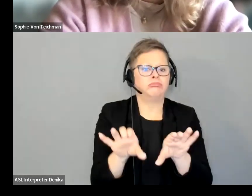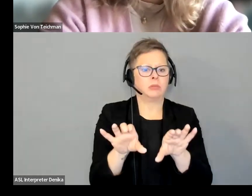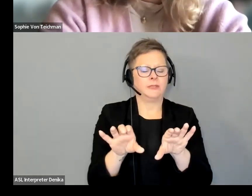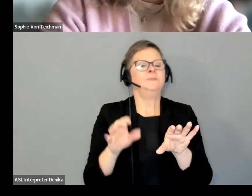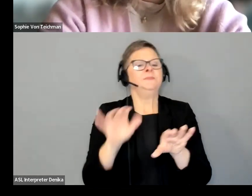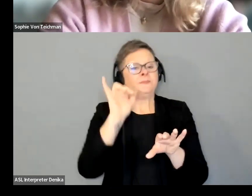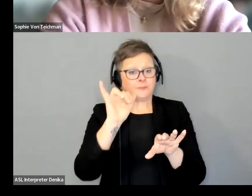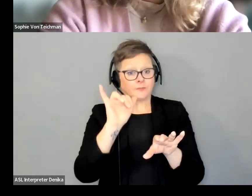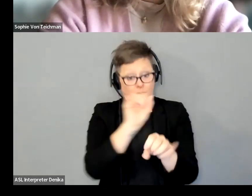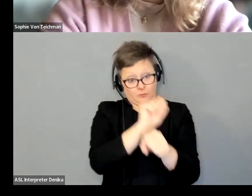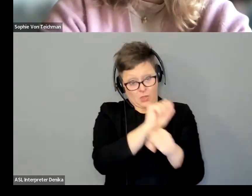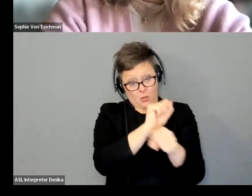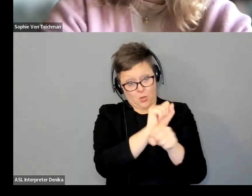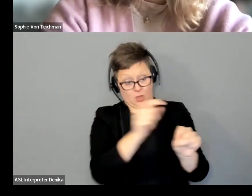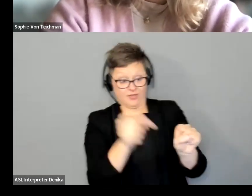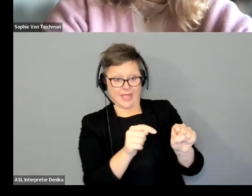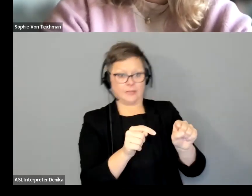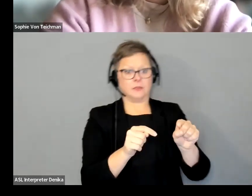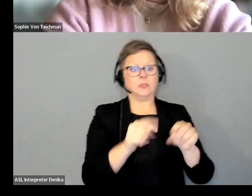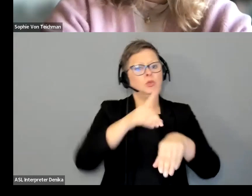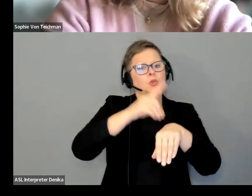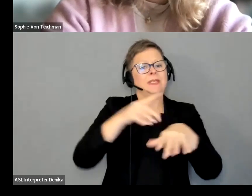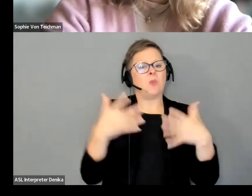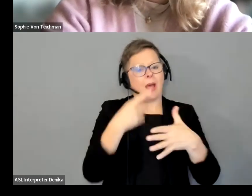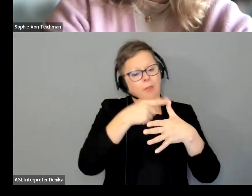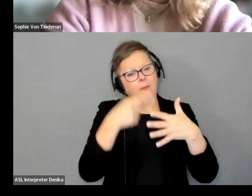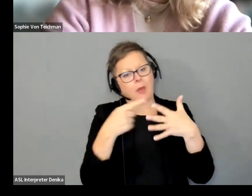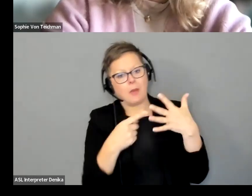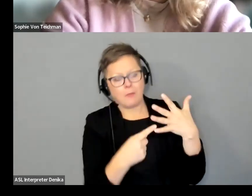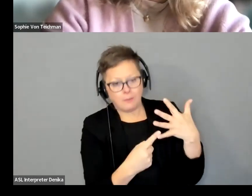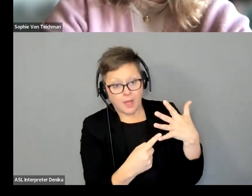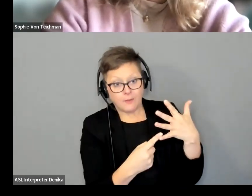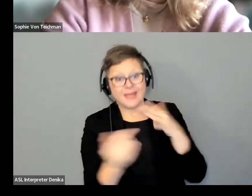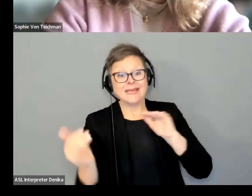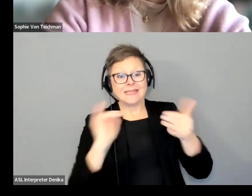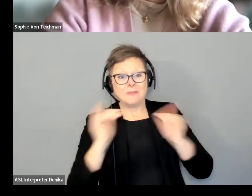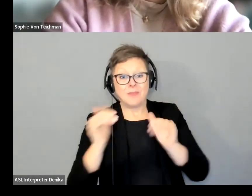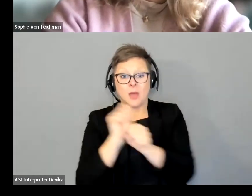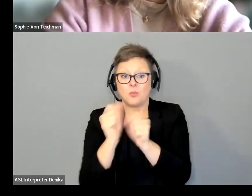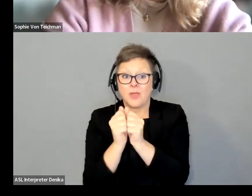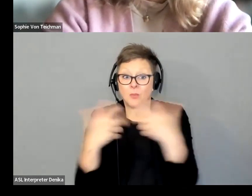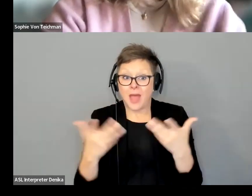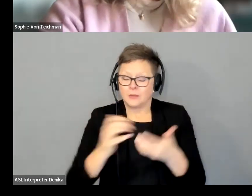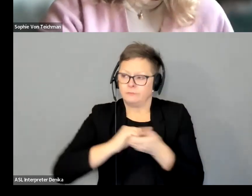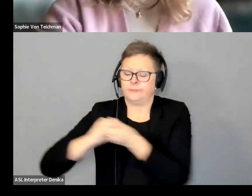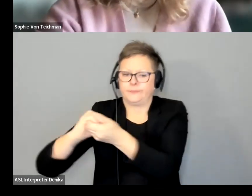technical thing in the job description, the tasks that have to be performed, versus the collaboration that goes